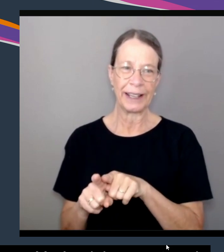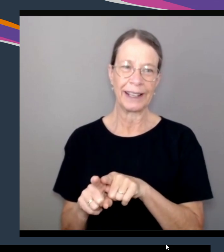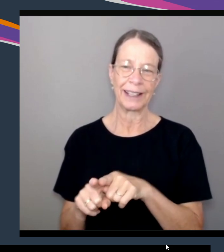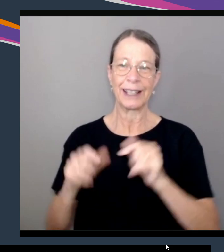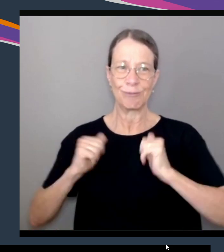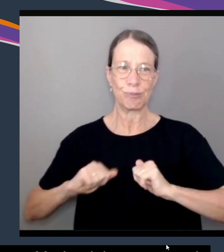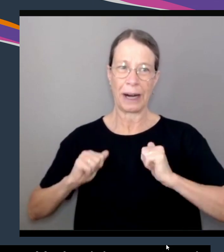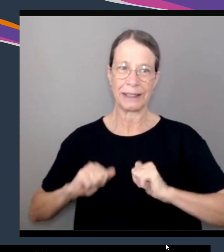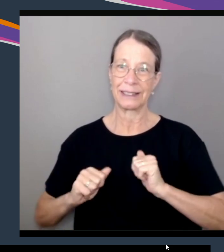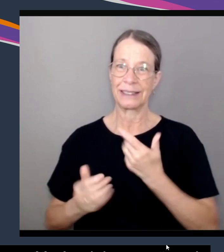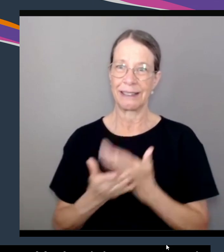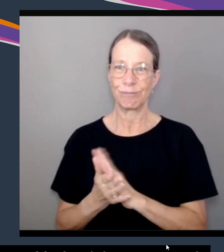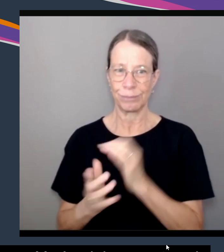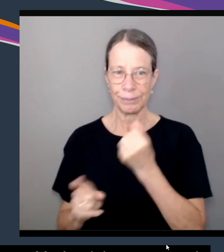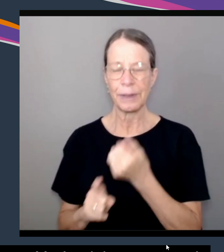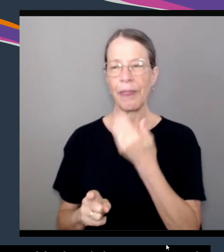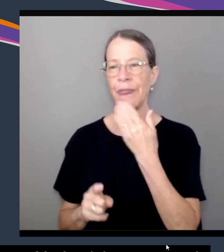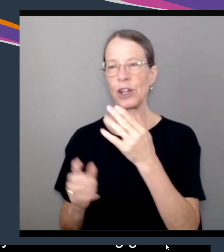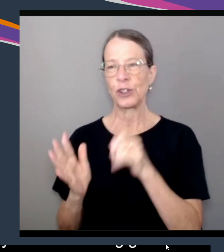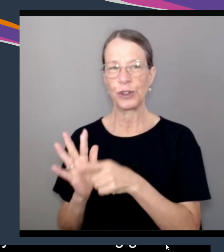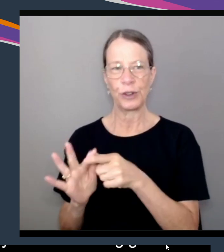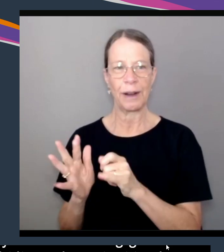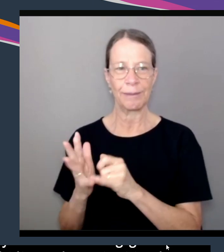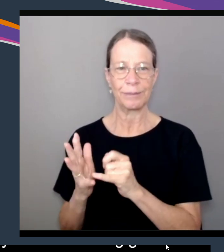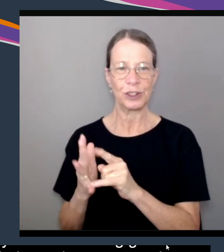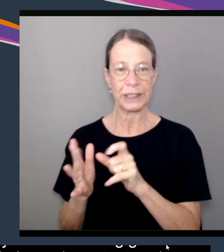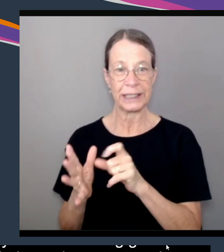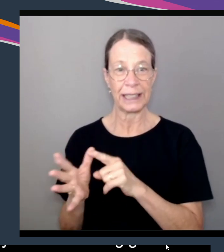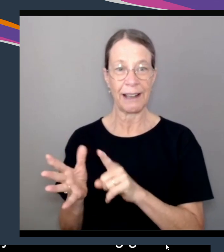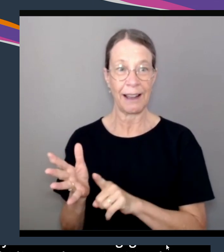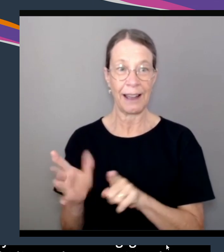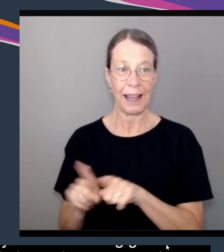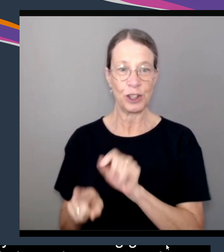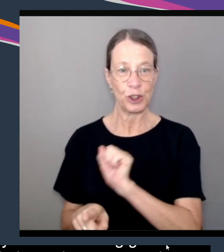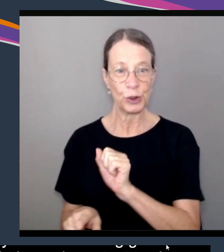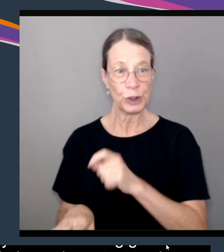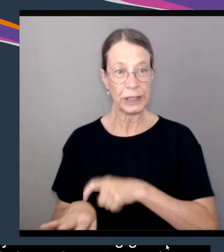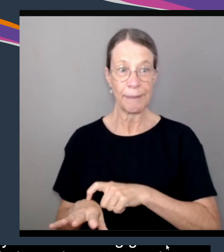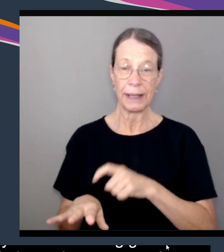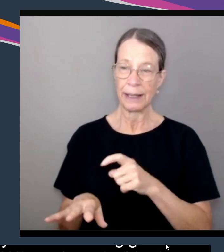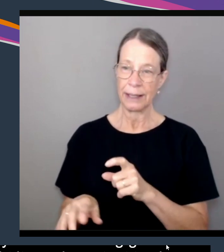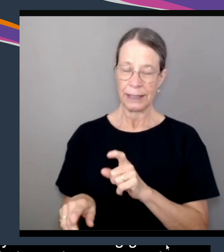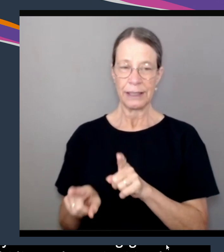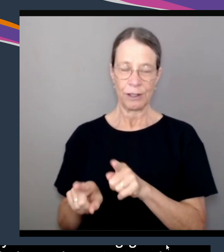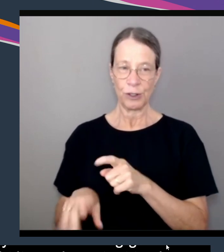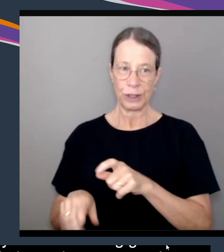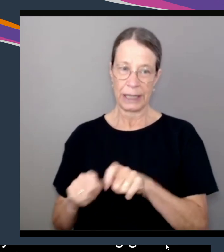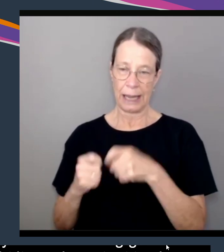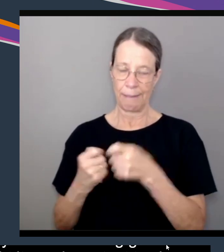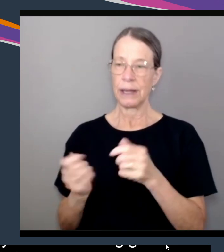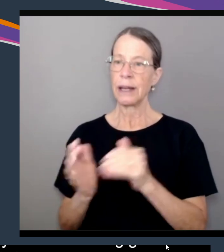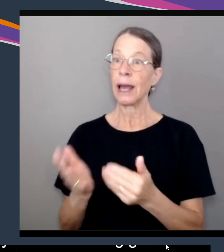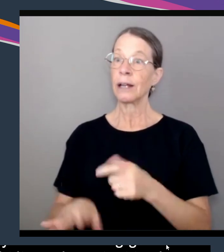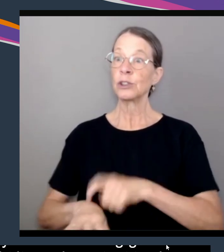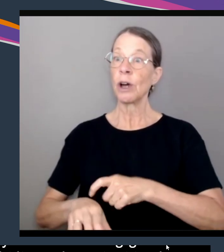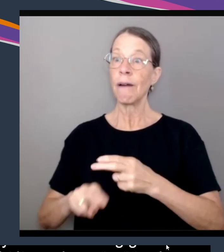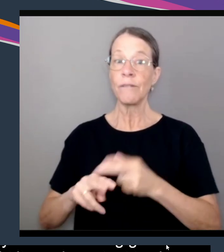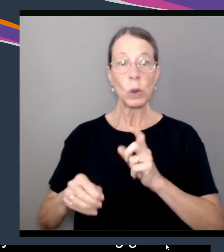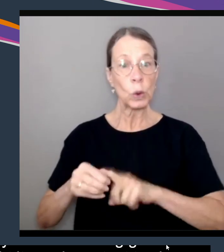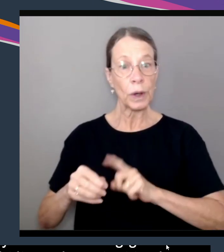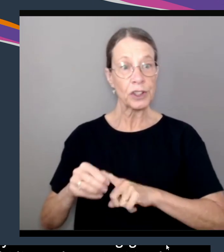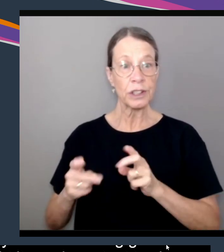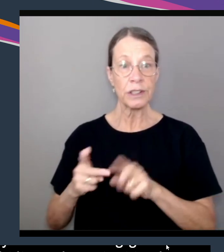to your team as well. We now have some time for questions. And if you're here in the